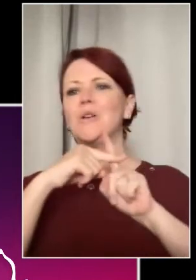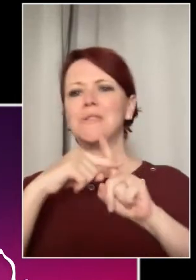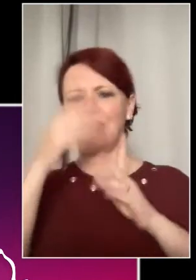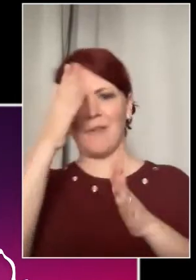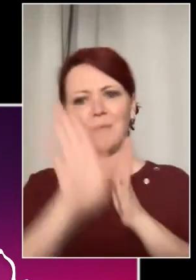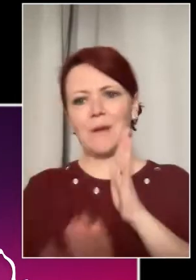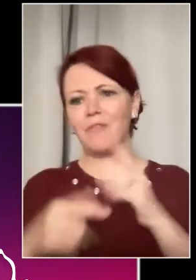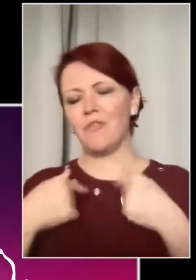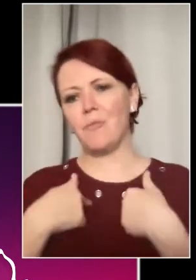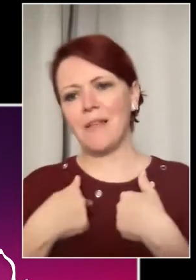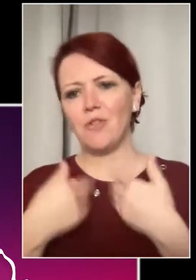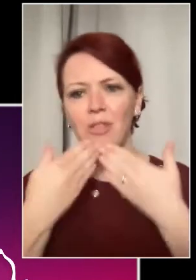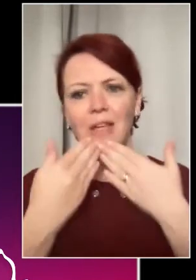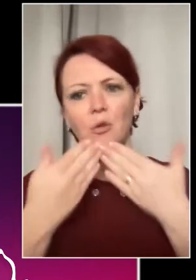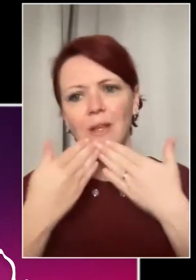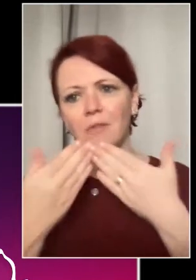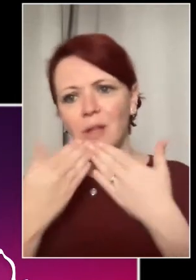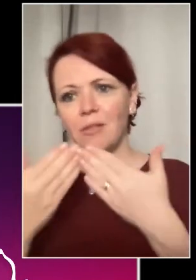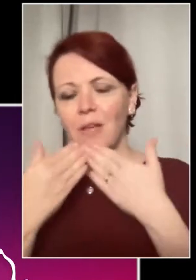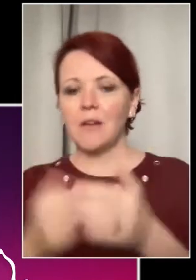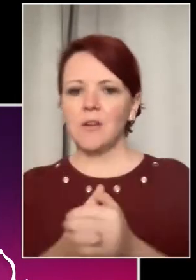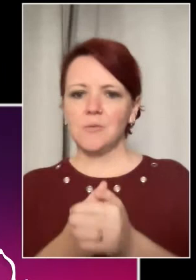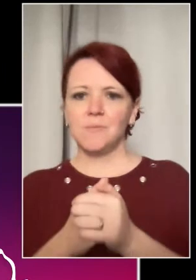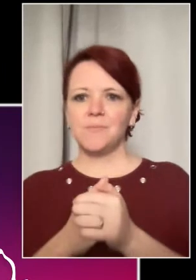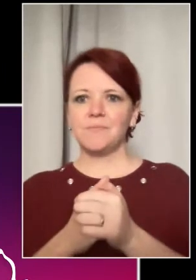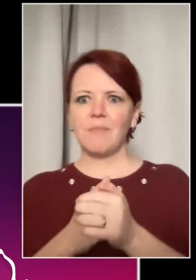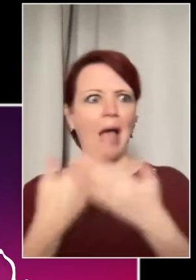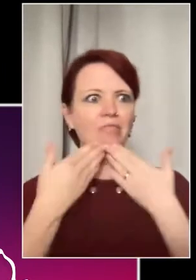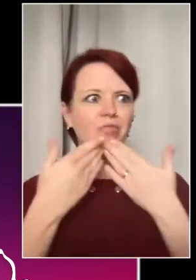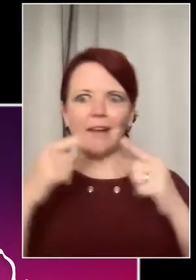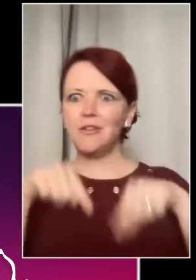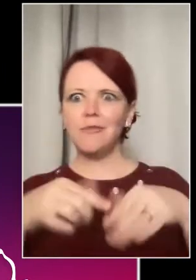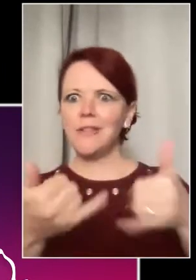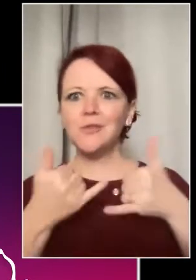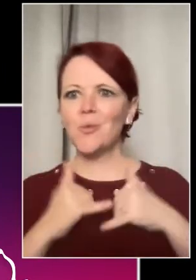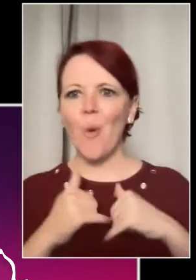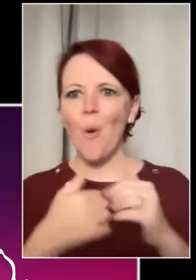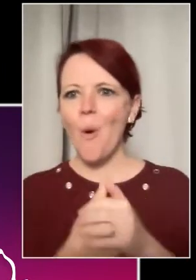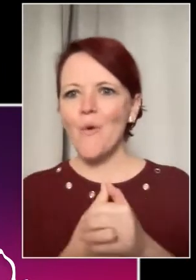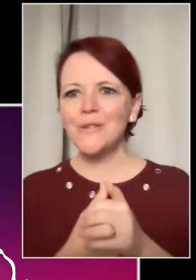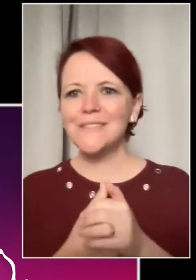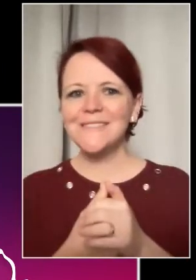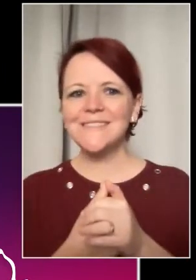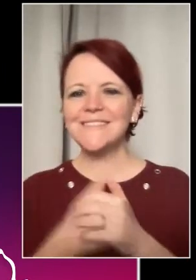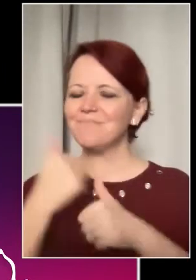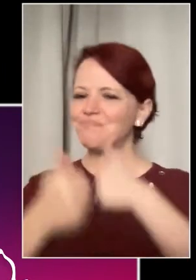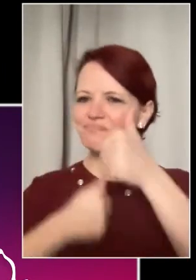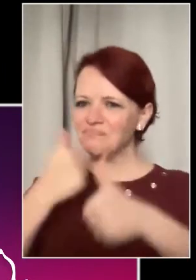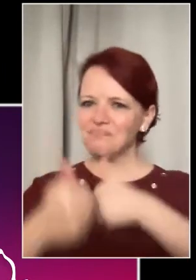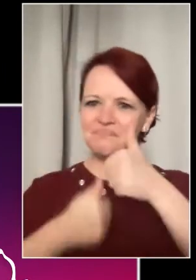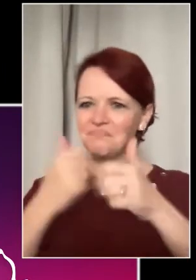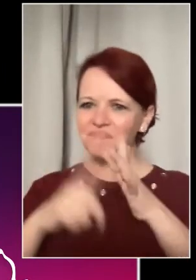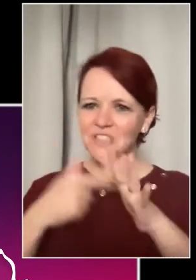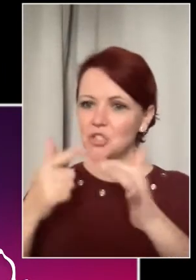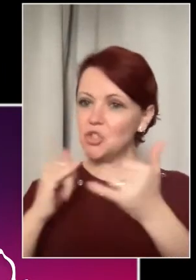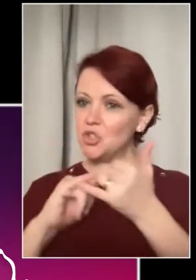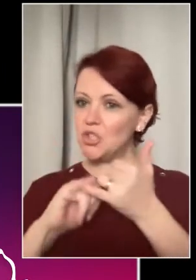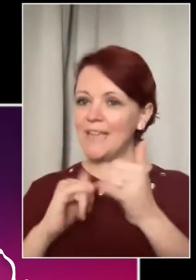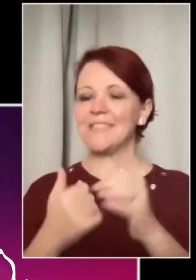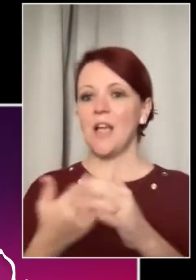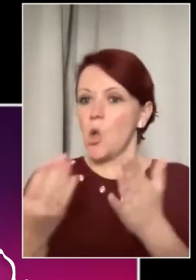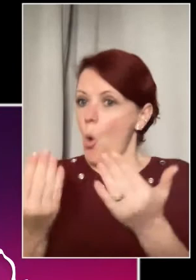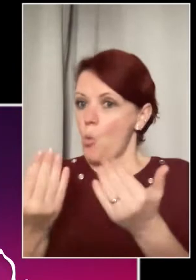them, and also thanks to the National Apprenticeship Service for this recognition. Oh, fantastic, Jess. You're very welcome. It's clearly very